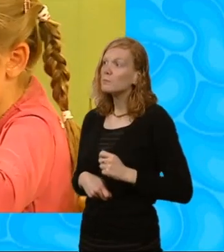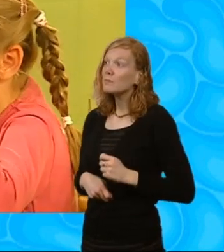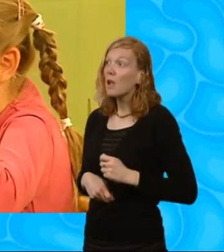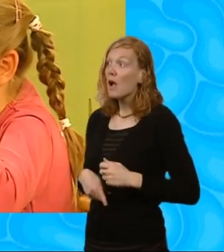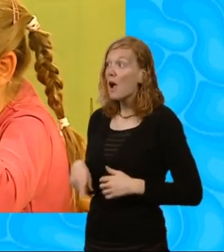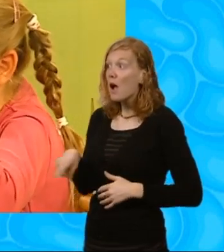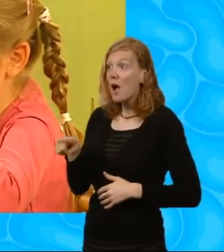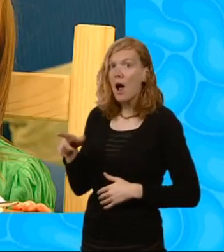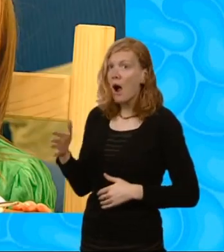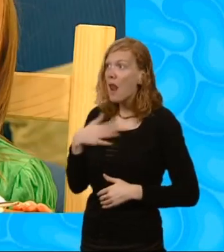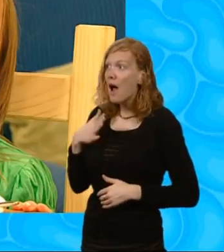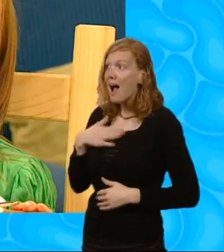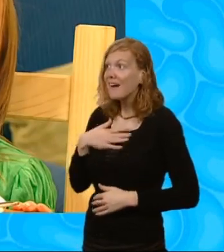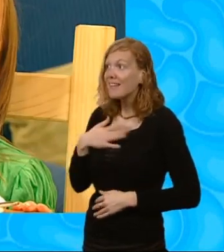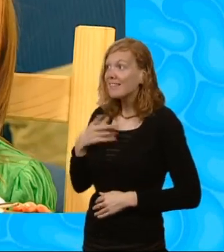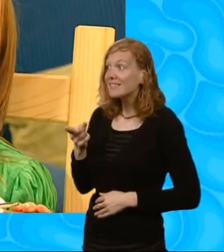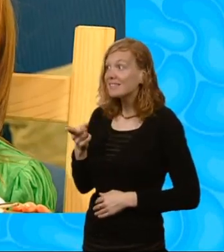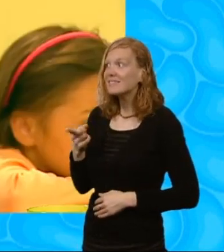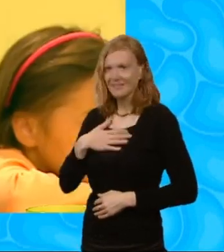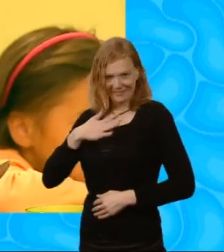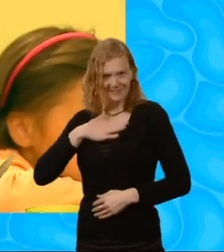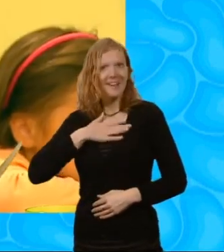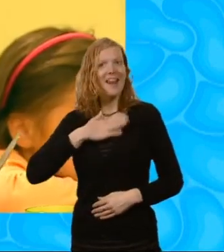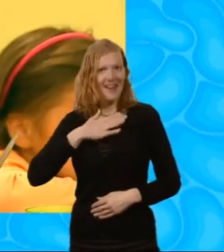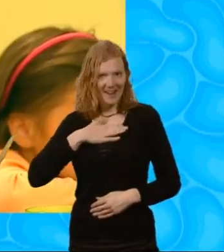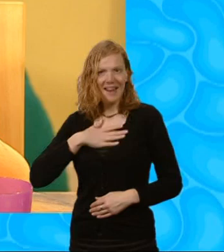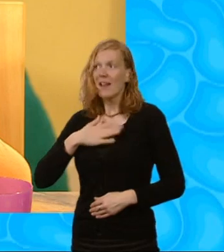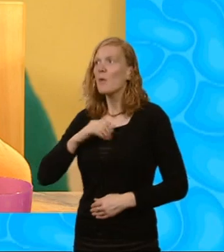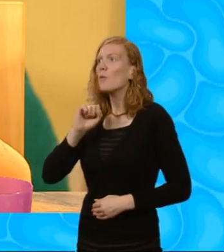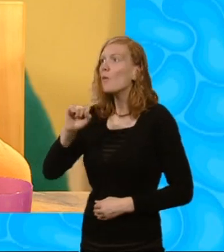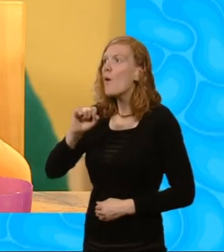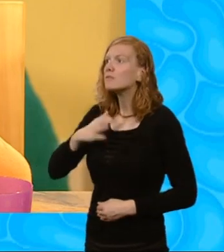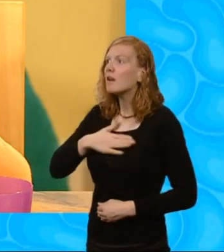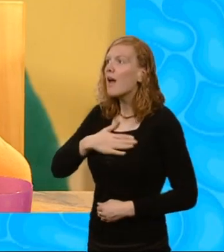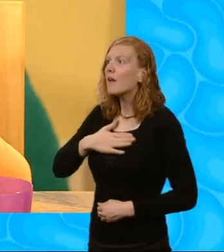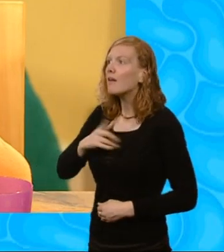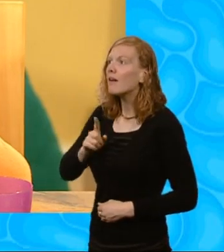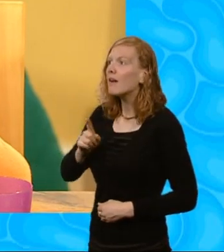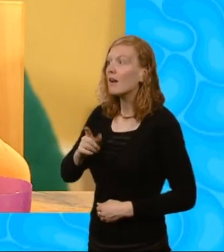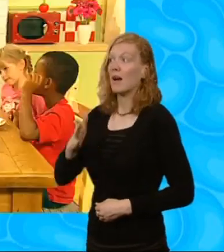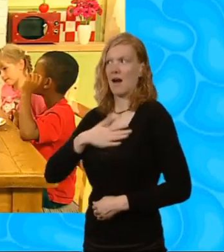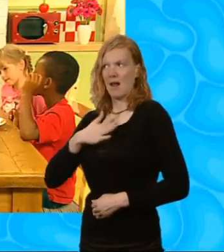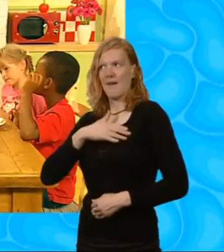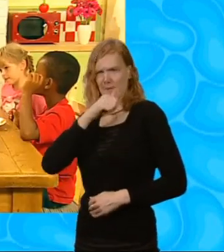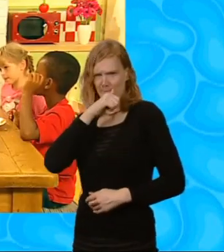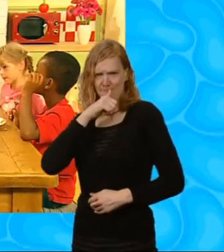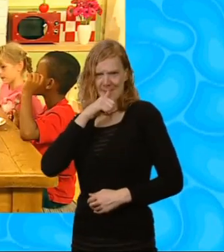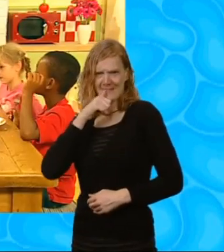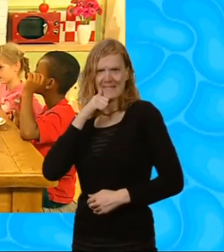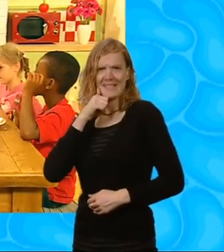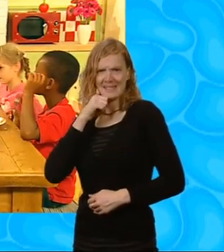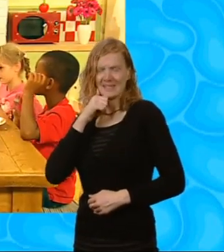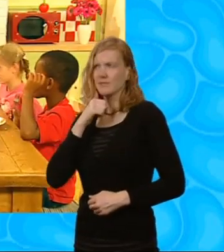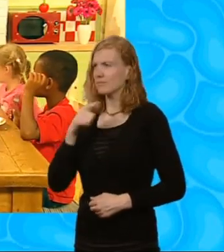What do you think of yours, Chloe? I like it. What about yours, Ellie? It's yummy. Our cheesy chicken